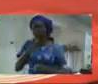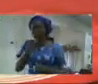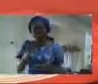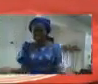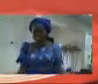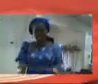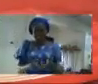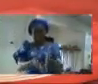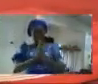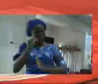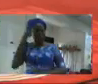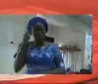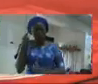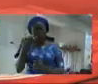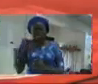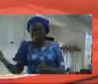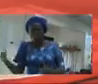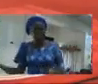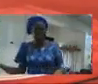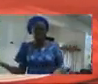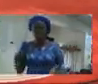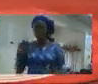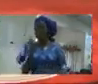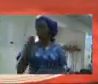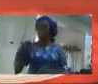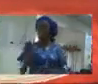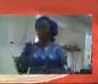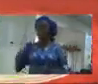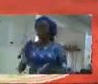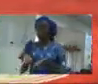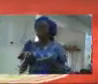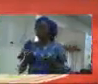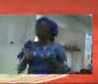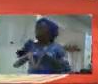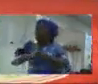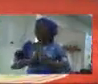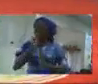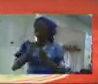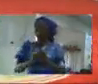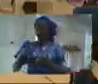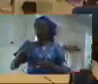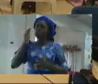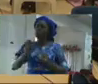anything. The only thing we want to ask for is that we'll be able to praise you throughout this year.